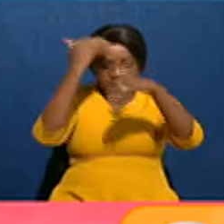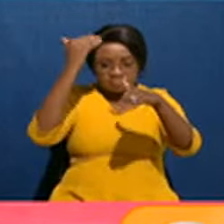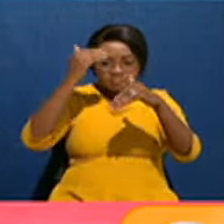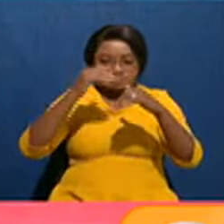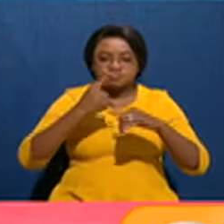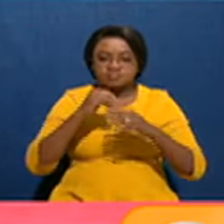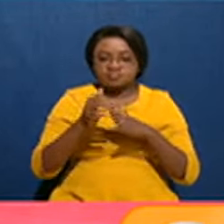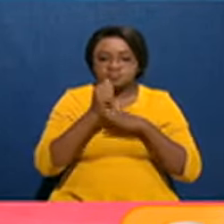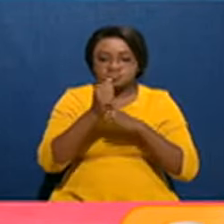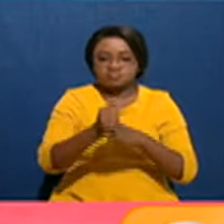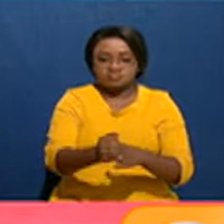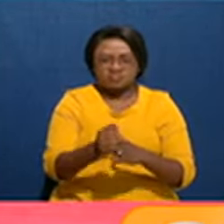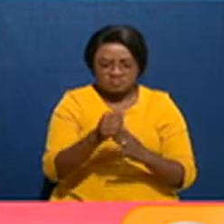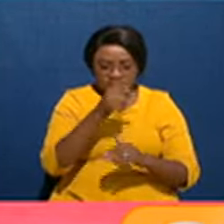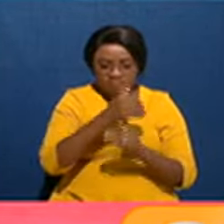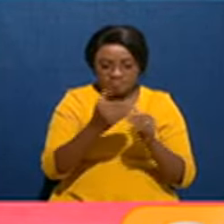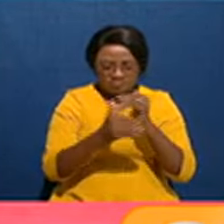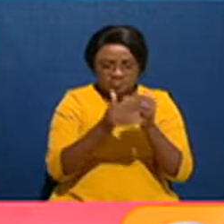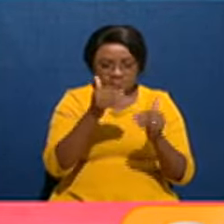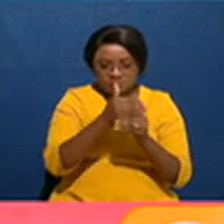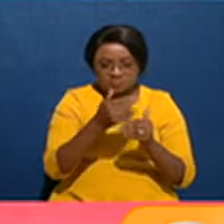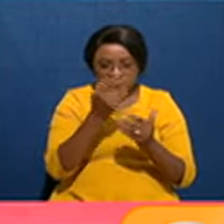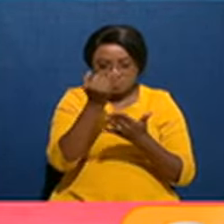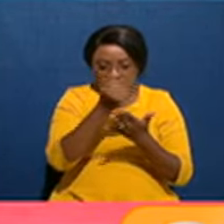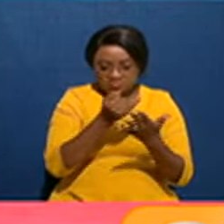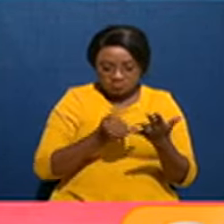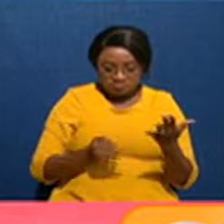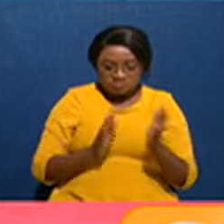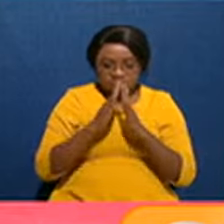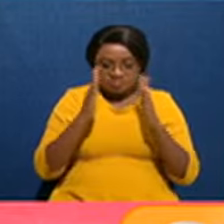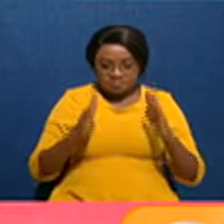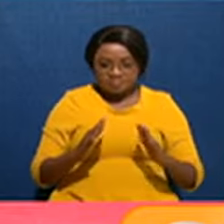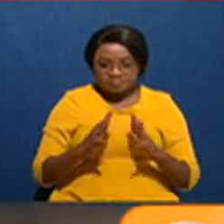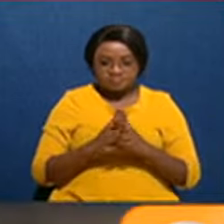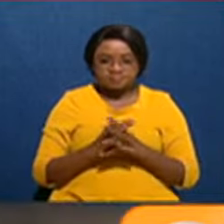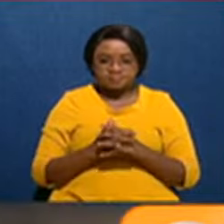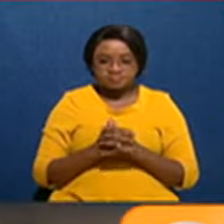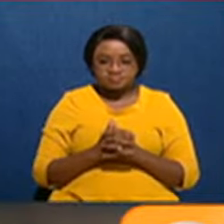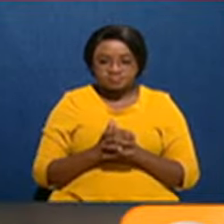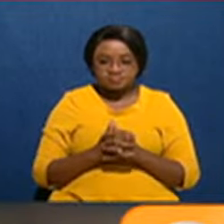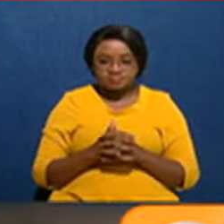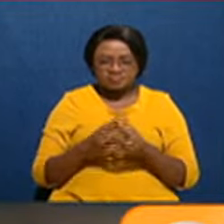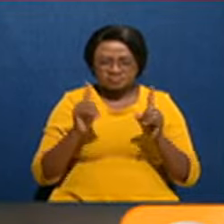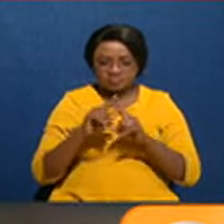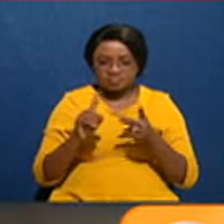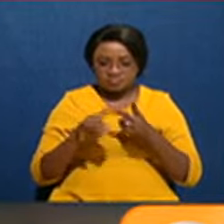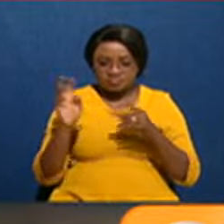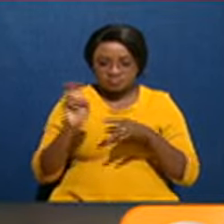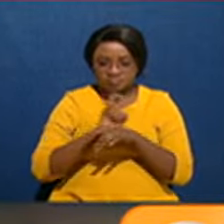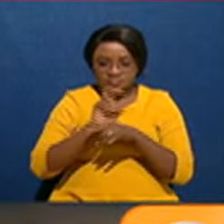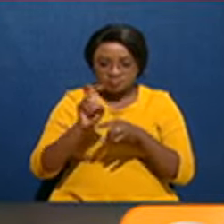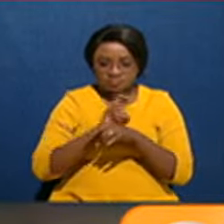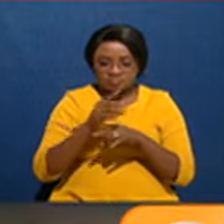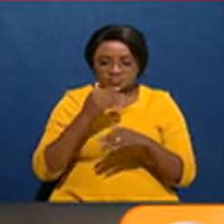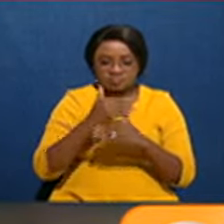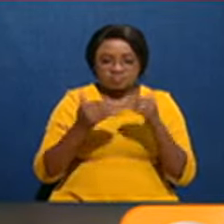to guide the construction. Number one, to guide the design of the structures. Number two, to oversight the construction. And by the way,